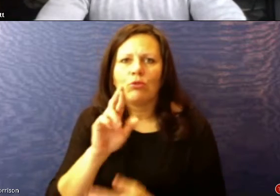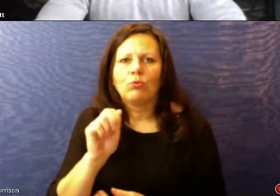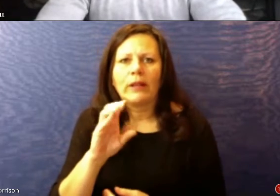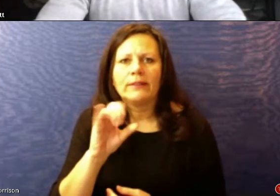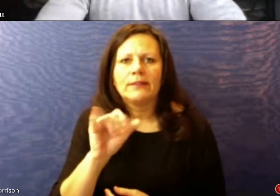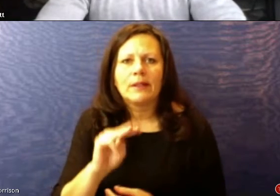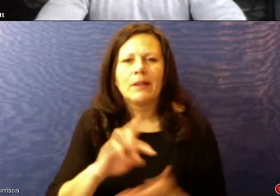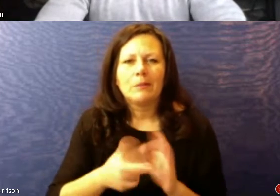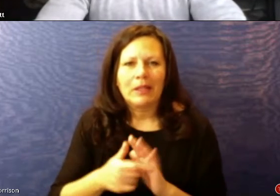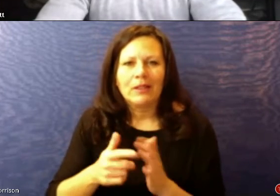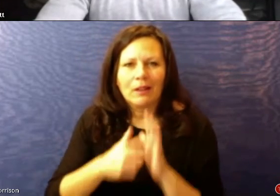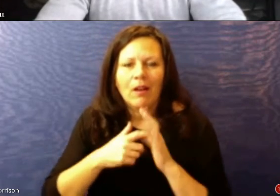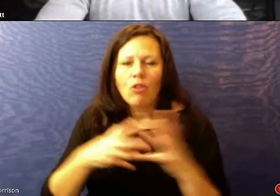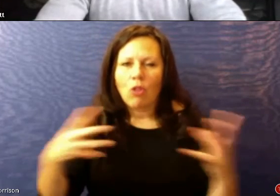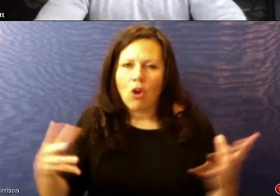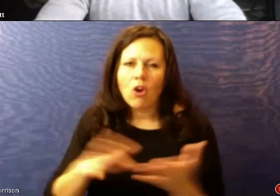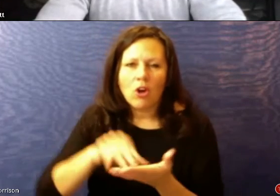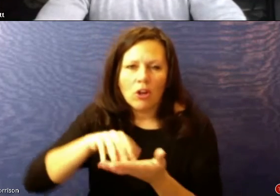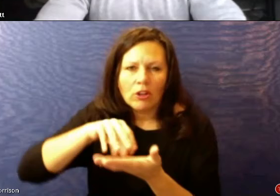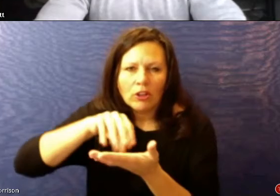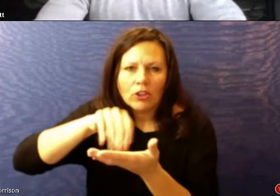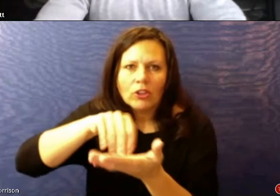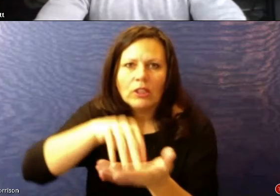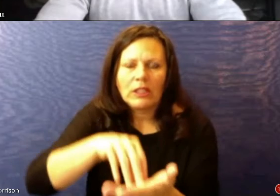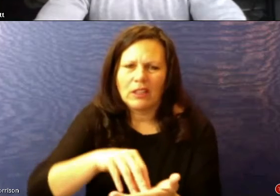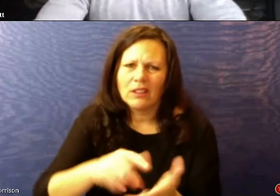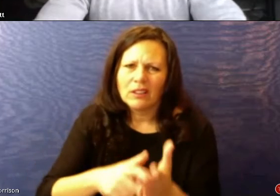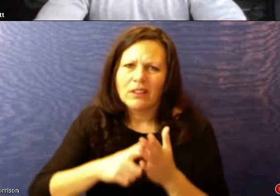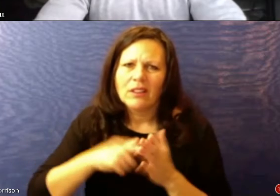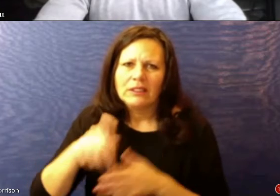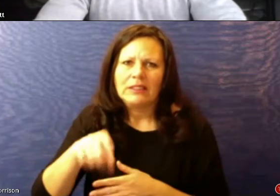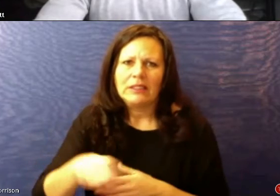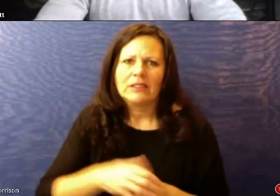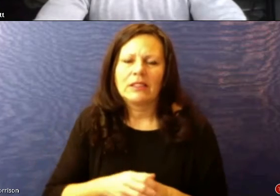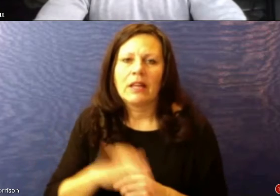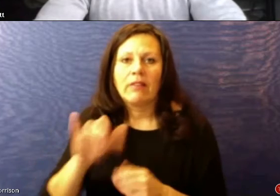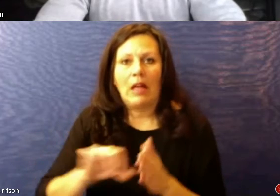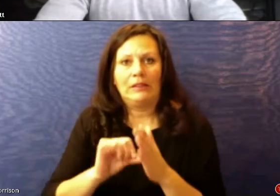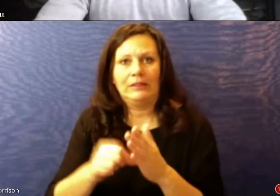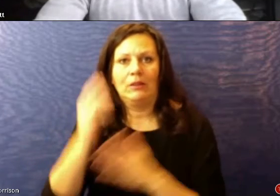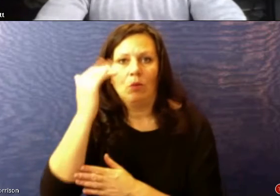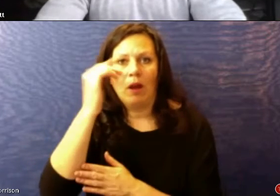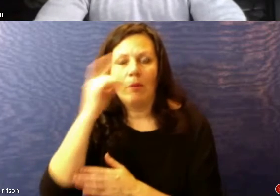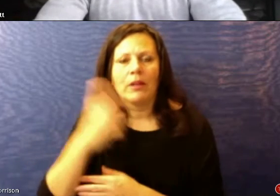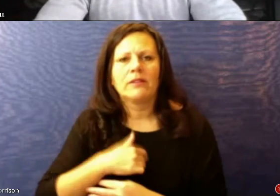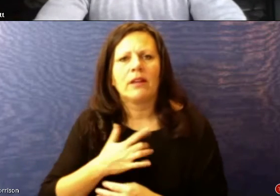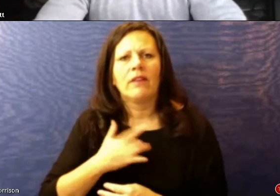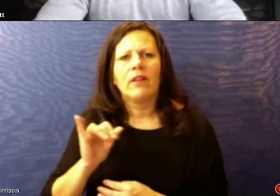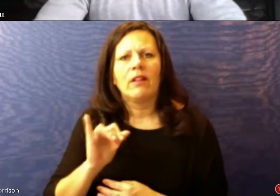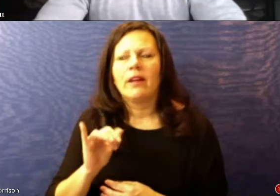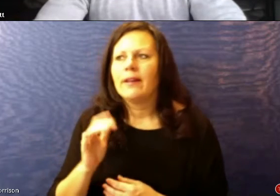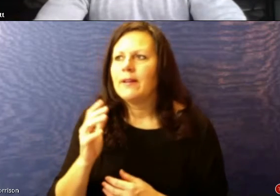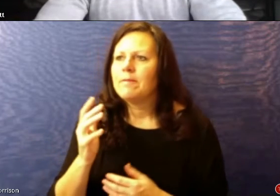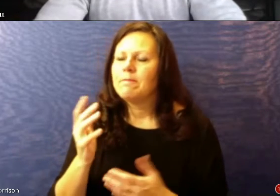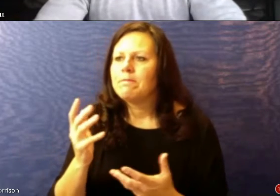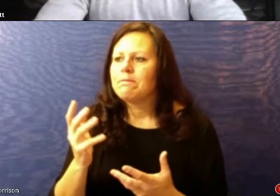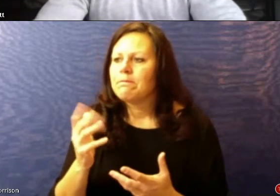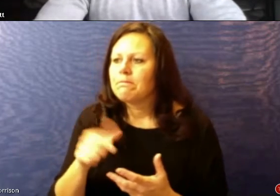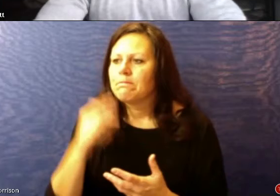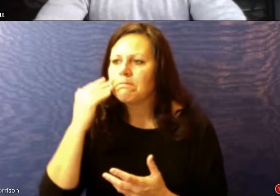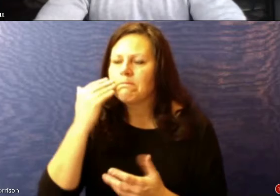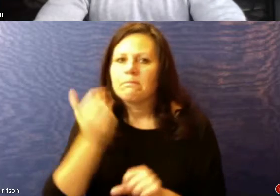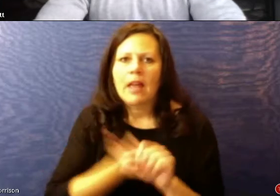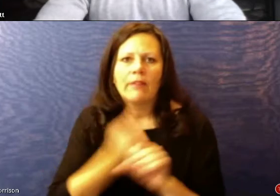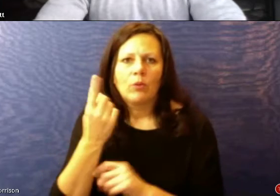learning. So it's key, because I really feel that everyone, it has to be, you know, the